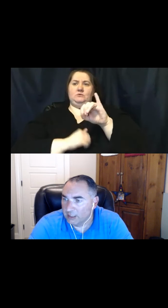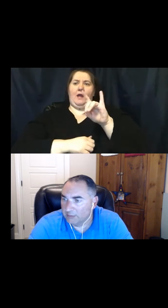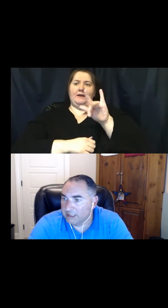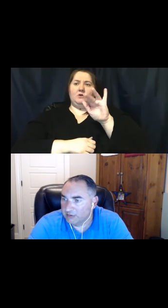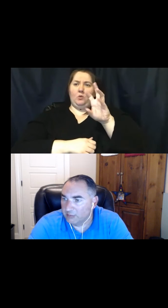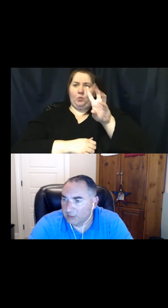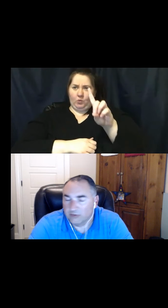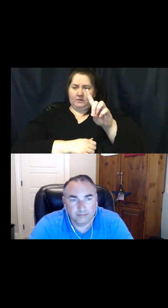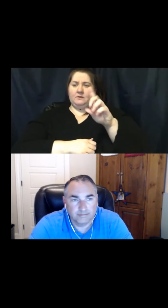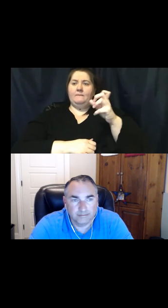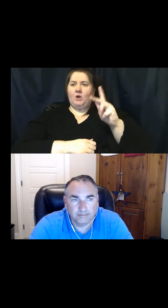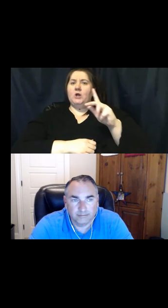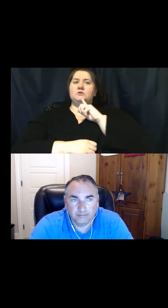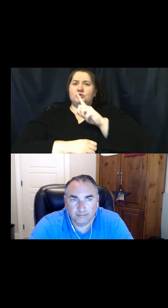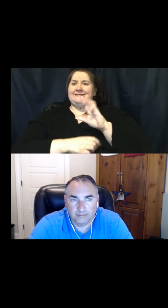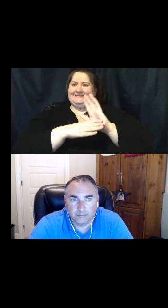busy peak summer months.